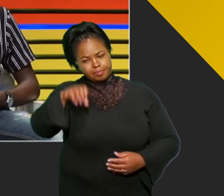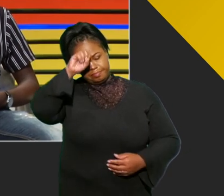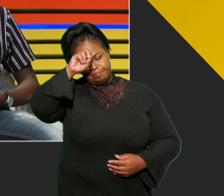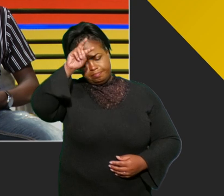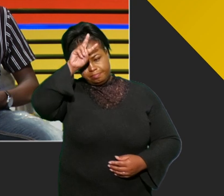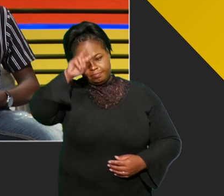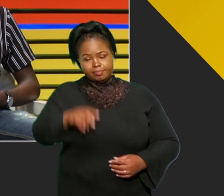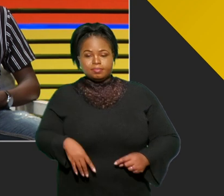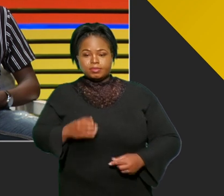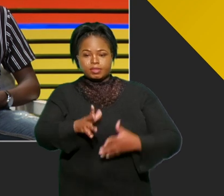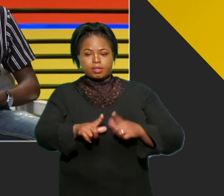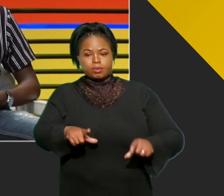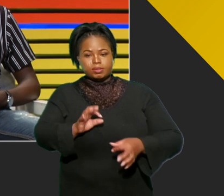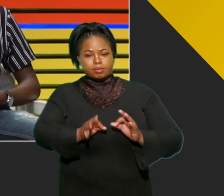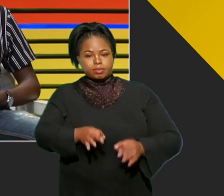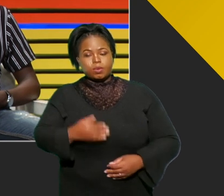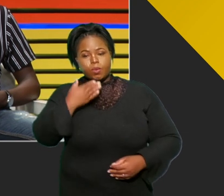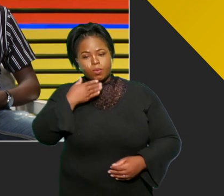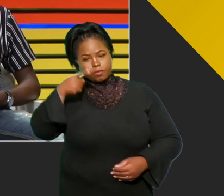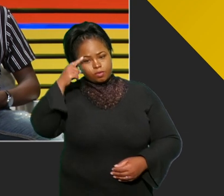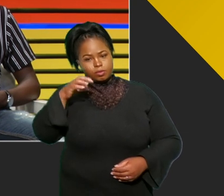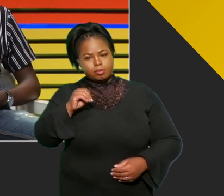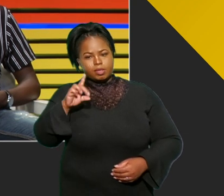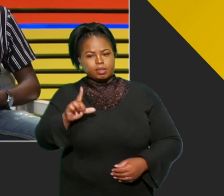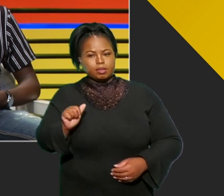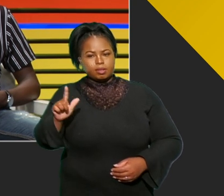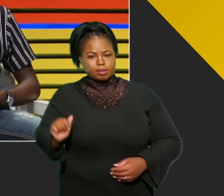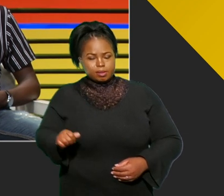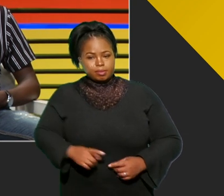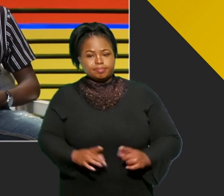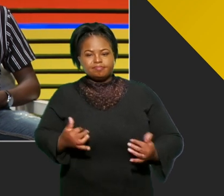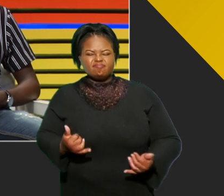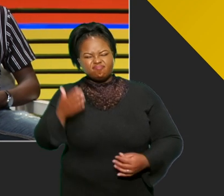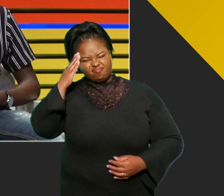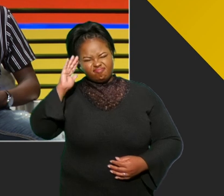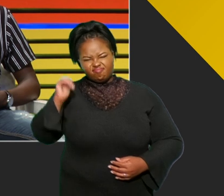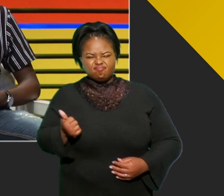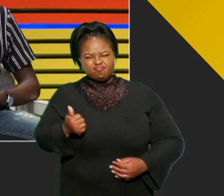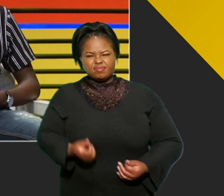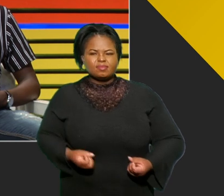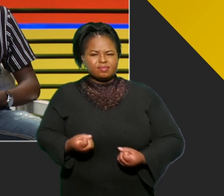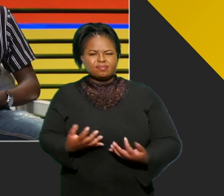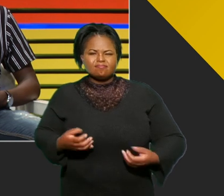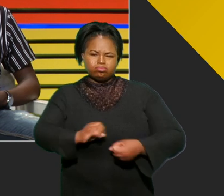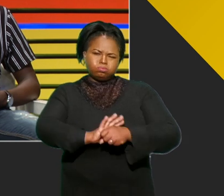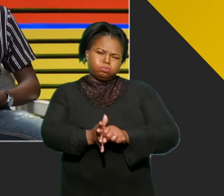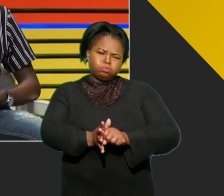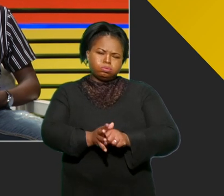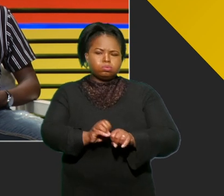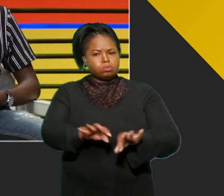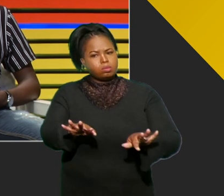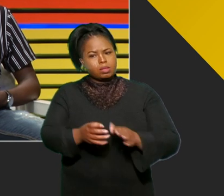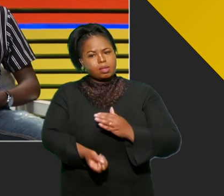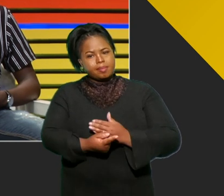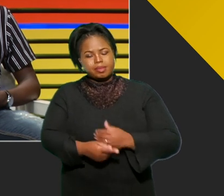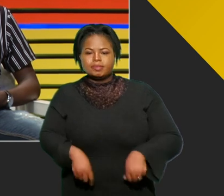Reef Mapulaneng. Yena re tshwareleng lona le lemela matsogo ke Sesi Fortune wa ga Matlala. Now we know we are amidst the coronavirus outbreak, but as we